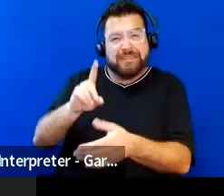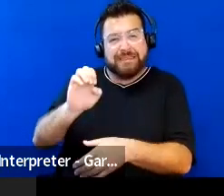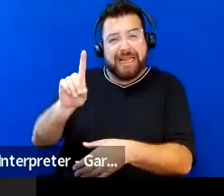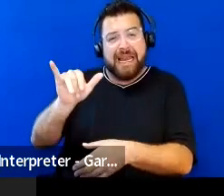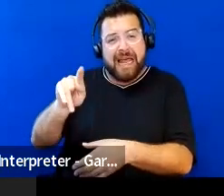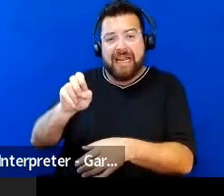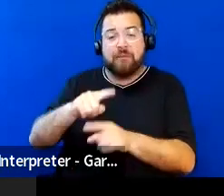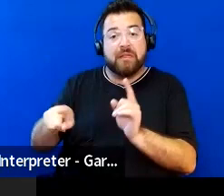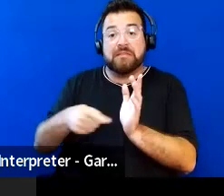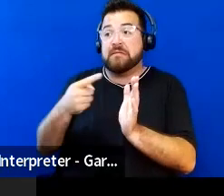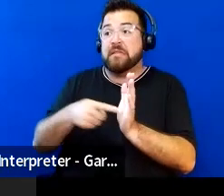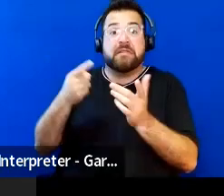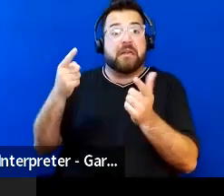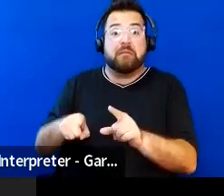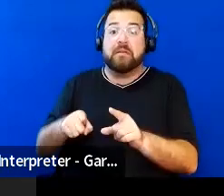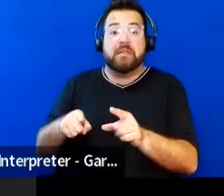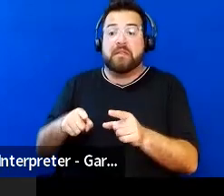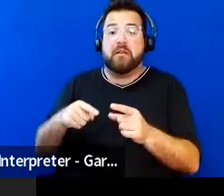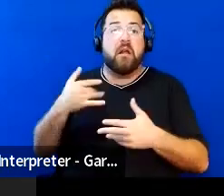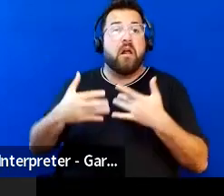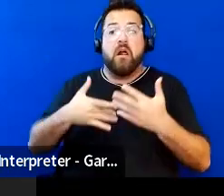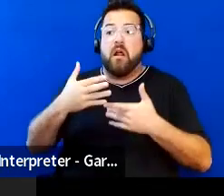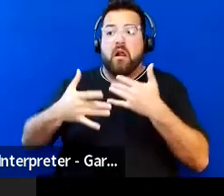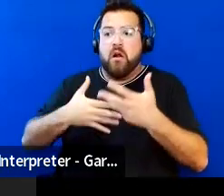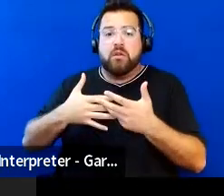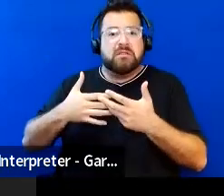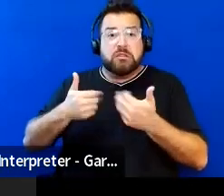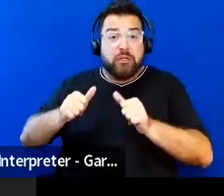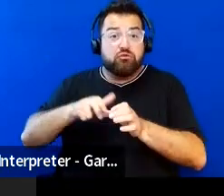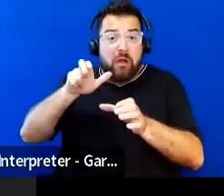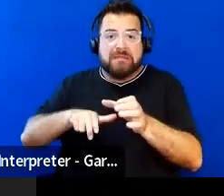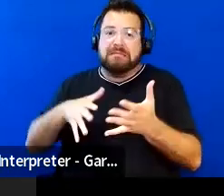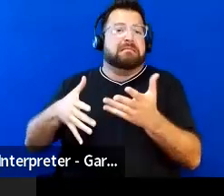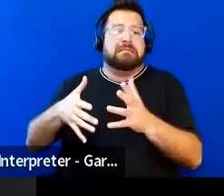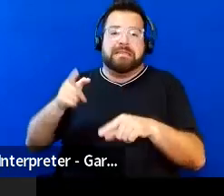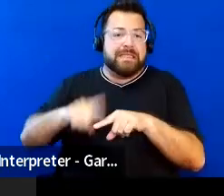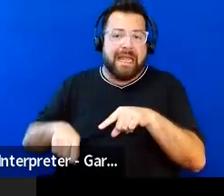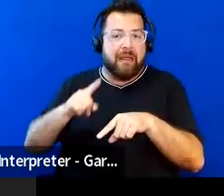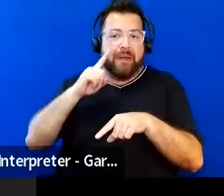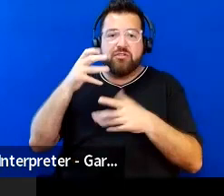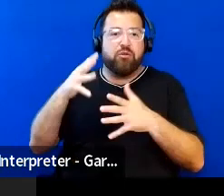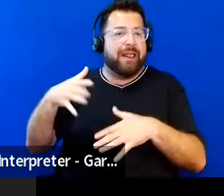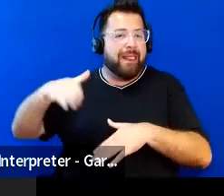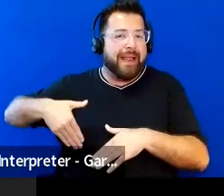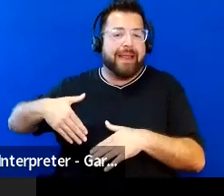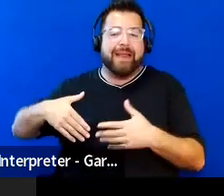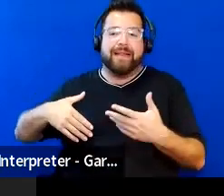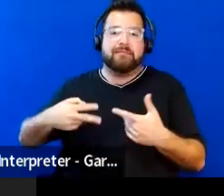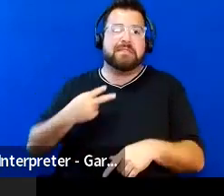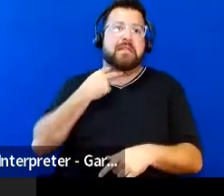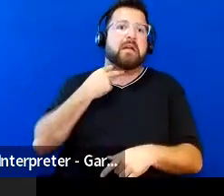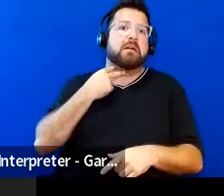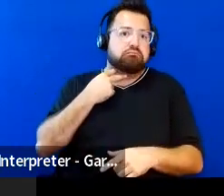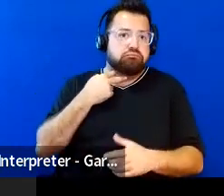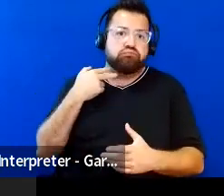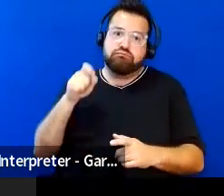it. They won't be able to drop the course, or they'll be stuck in the course after the drop deadline,